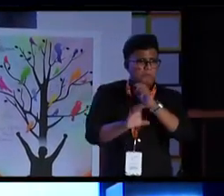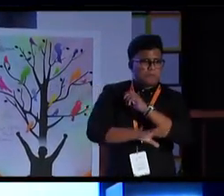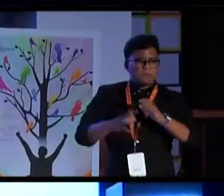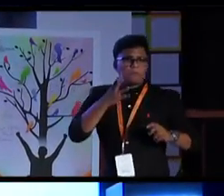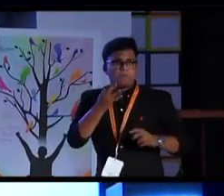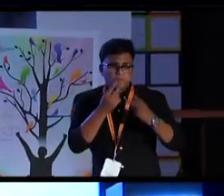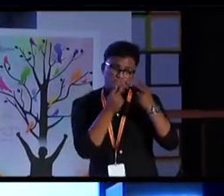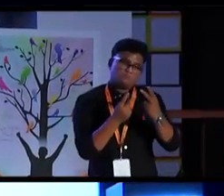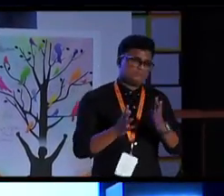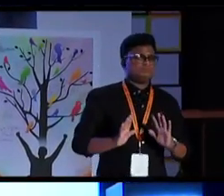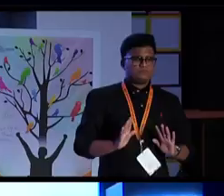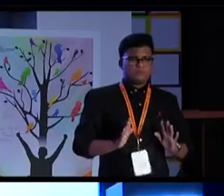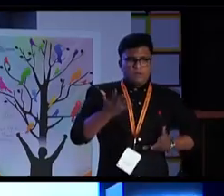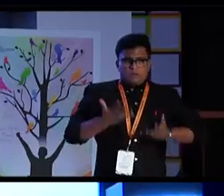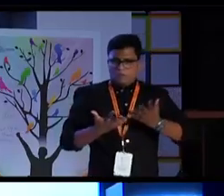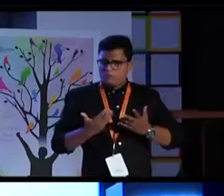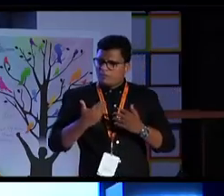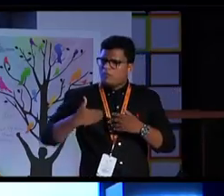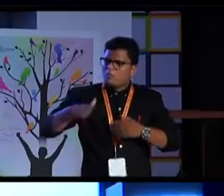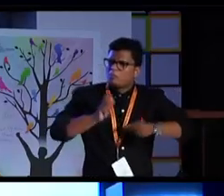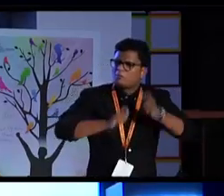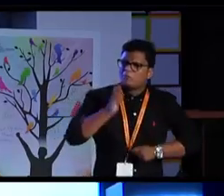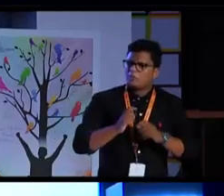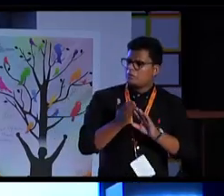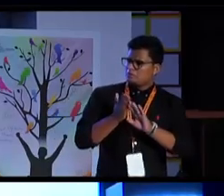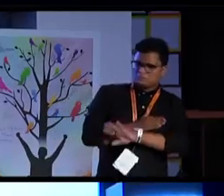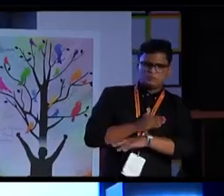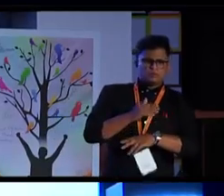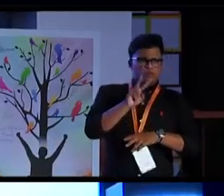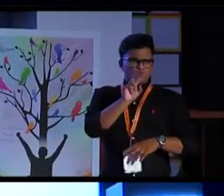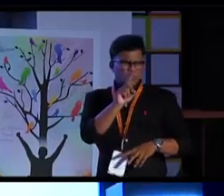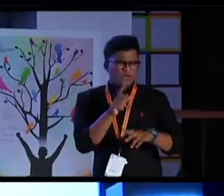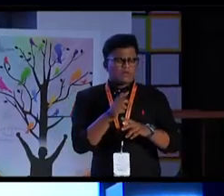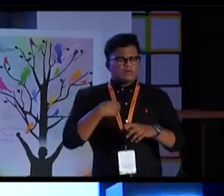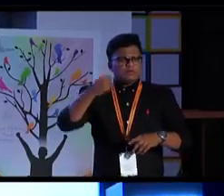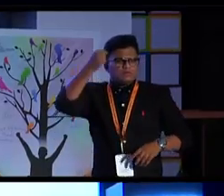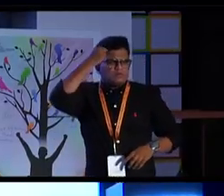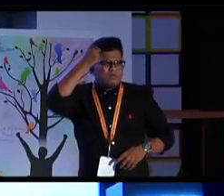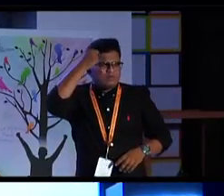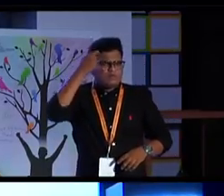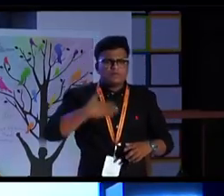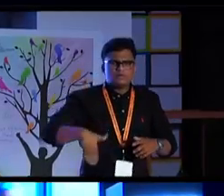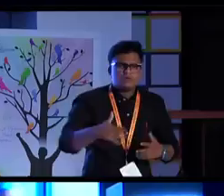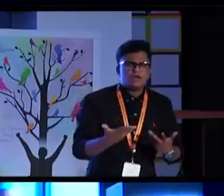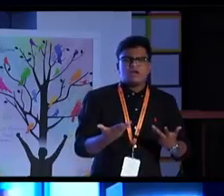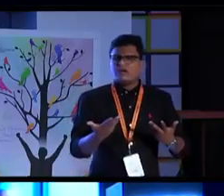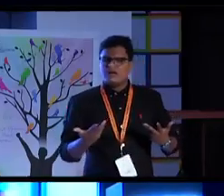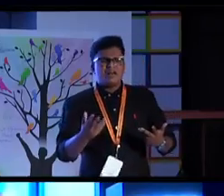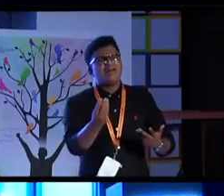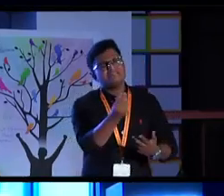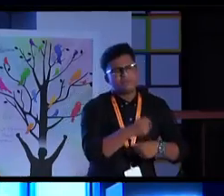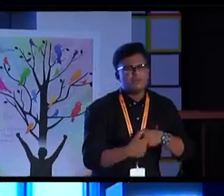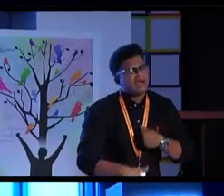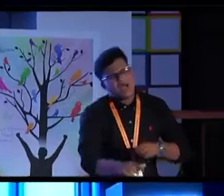each one of us, 120 crore Indians, realize that we are all temporarily abled, it's just